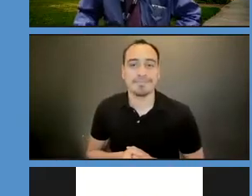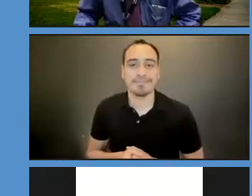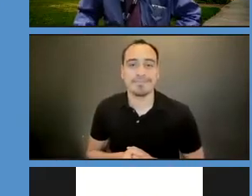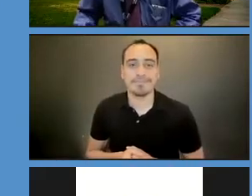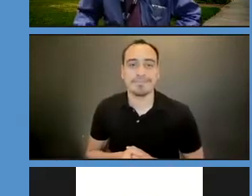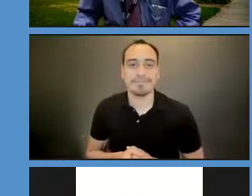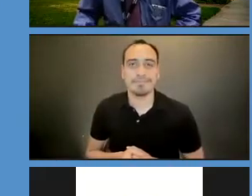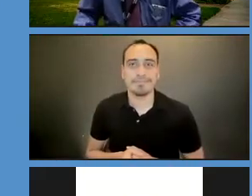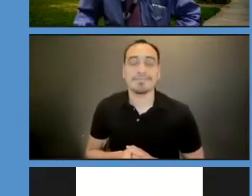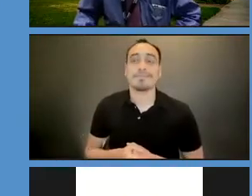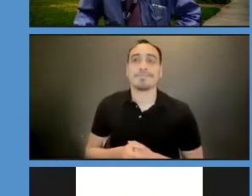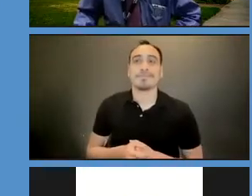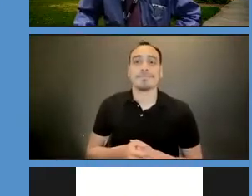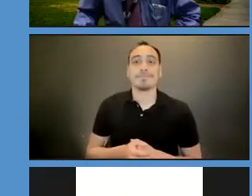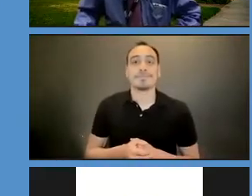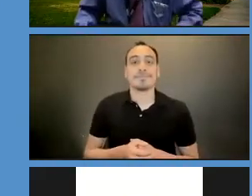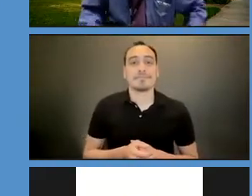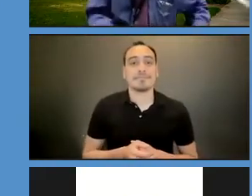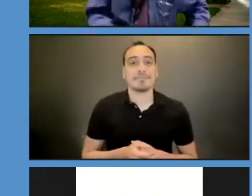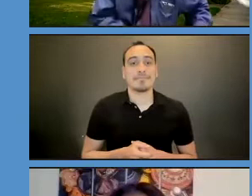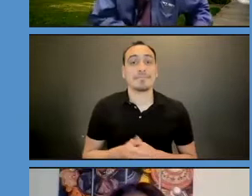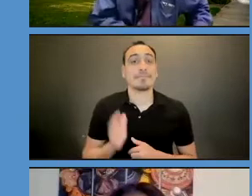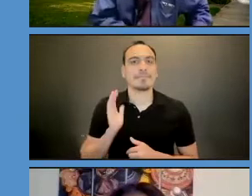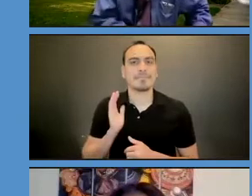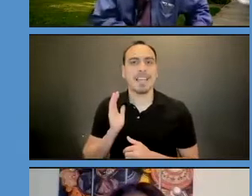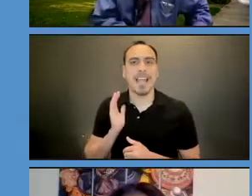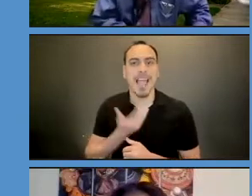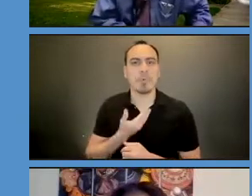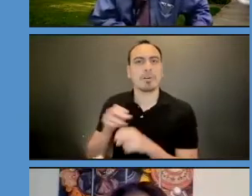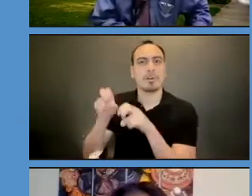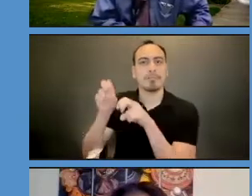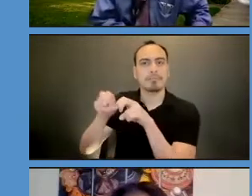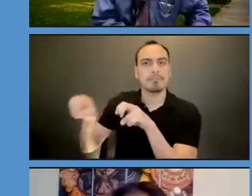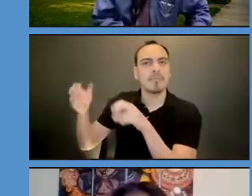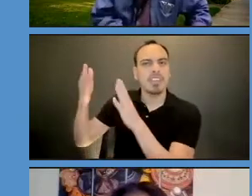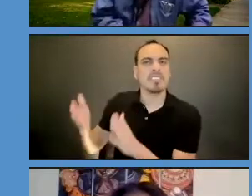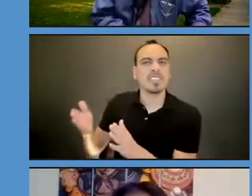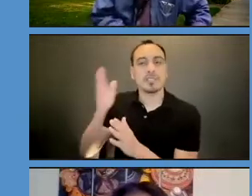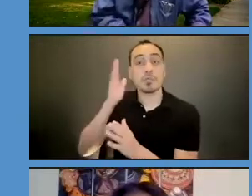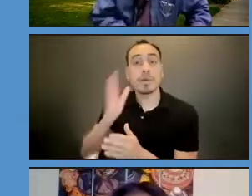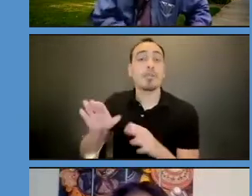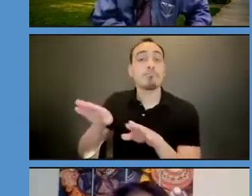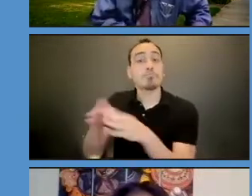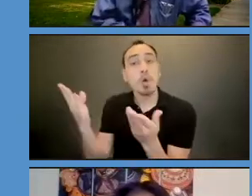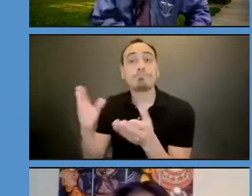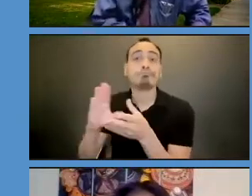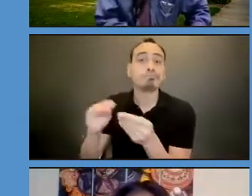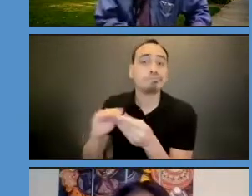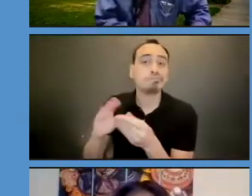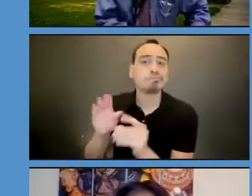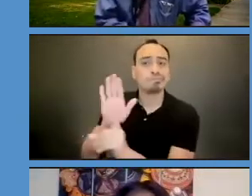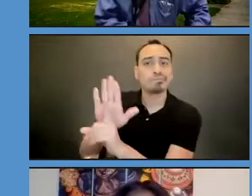So each of our panelists will have an opportunity to make opening remarks in just a moment, and then we'll follow that by a Q&A